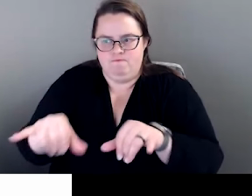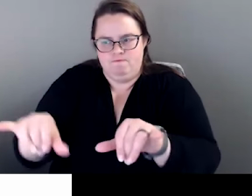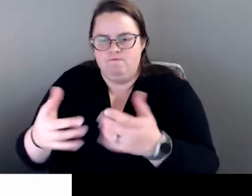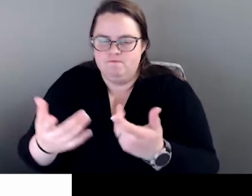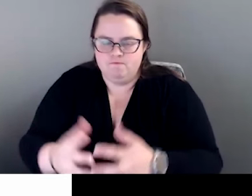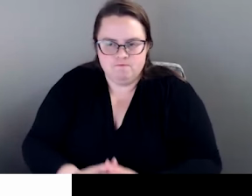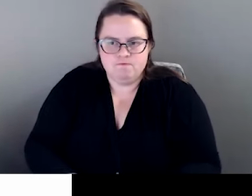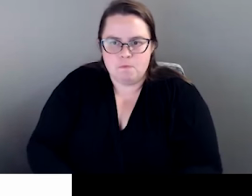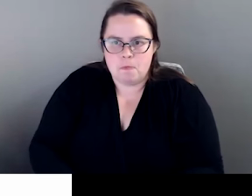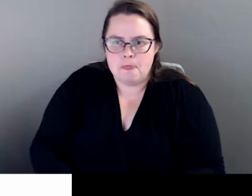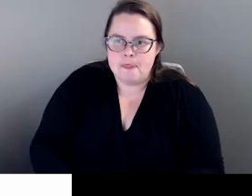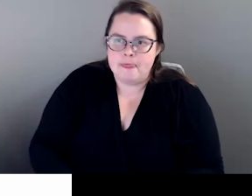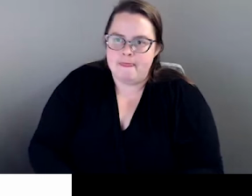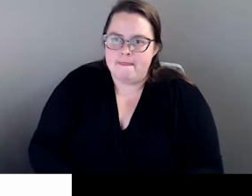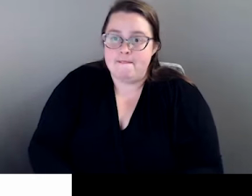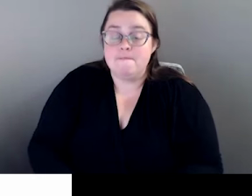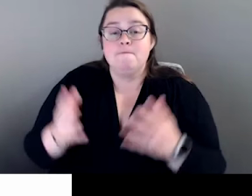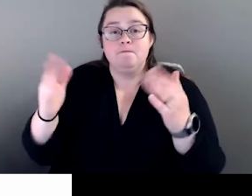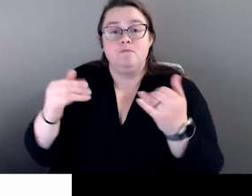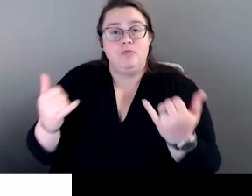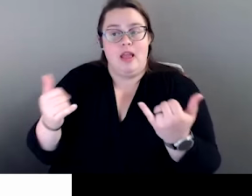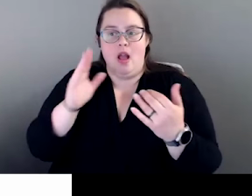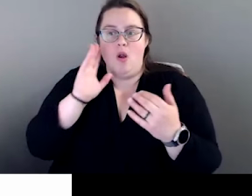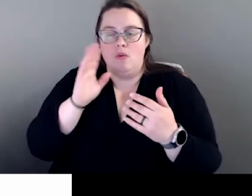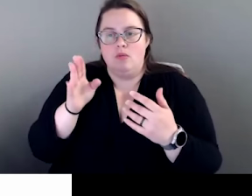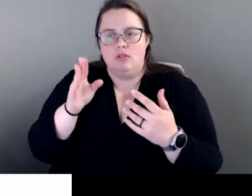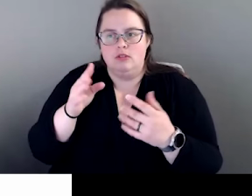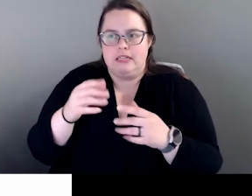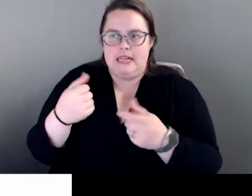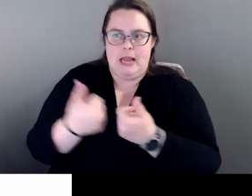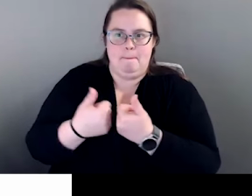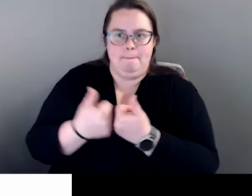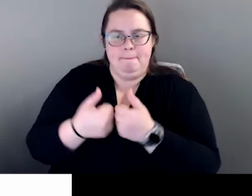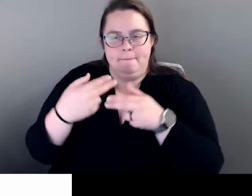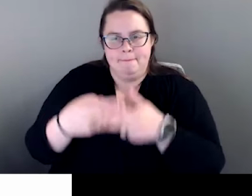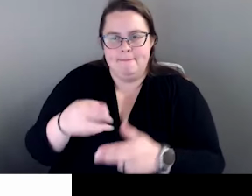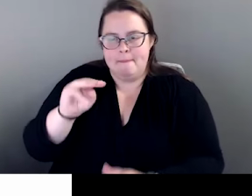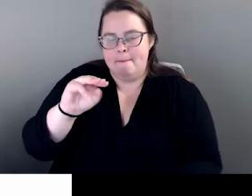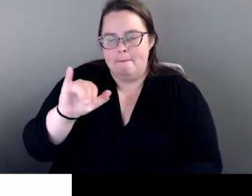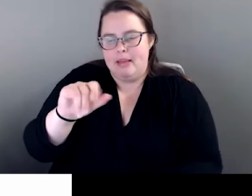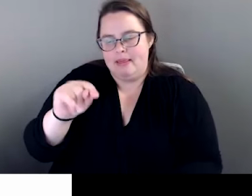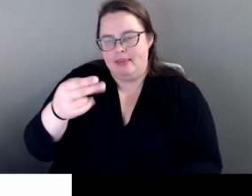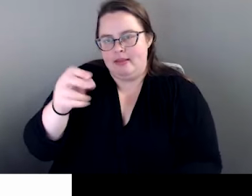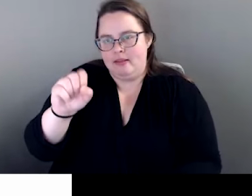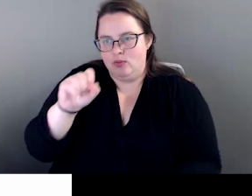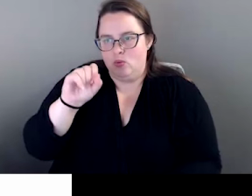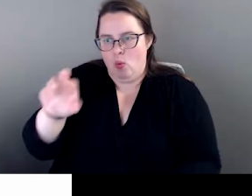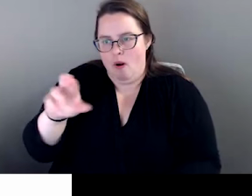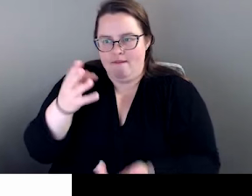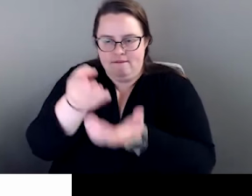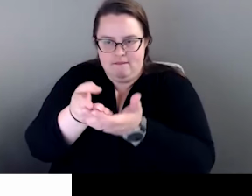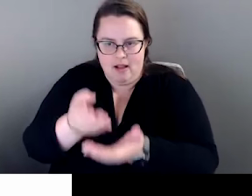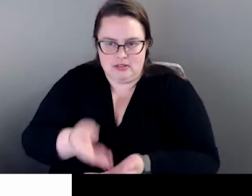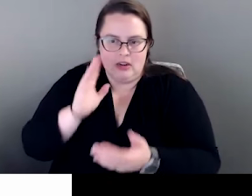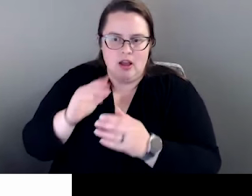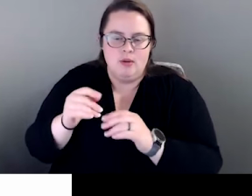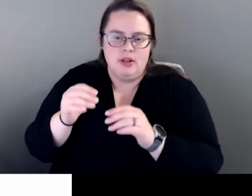So let's play a little game called Myths or Facts. And I'll reveal the answers at the